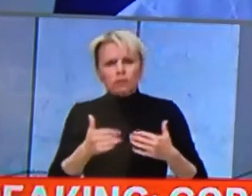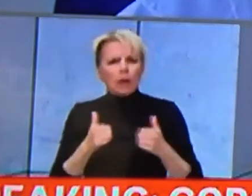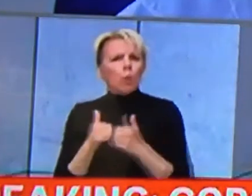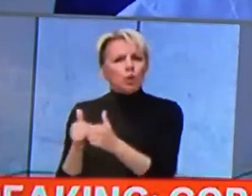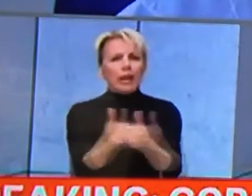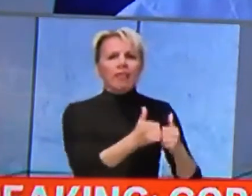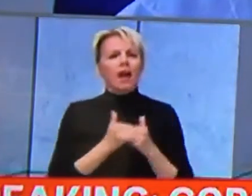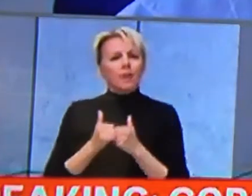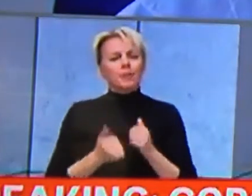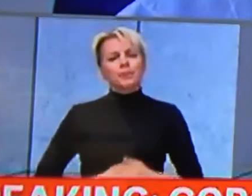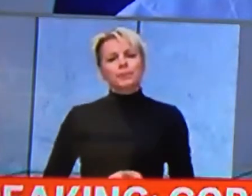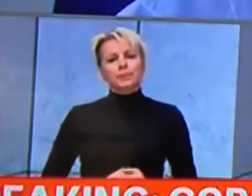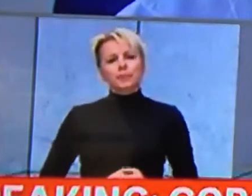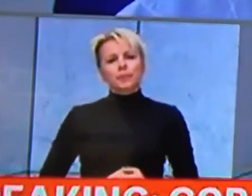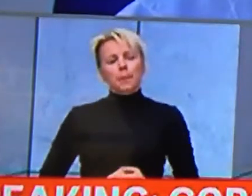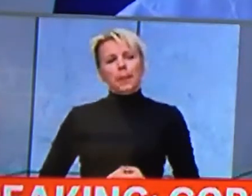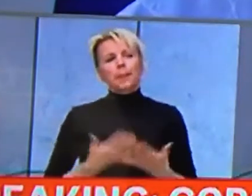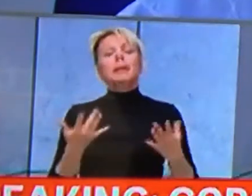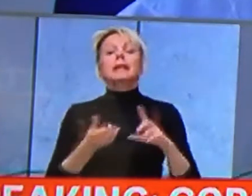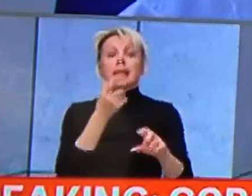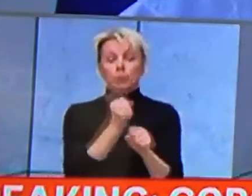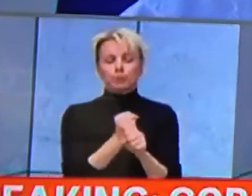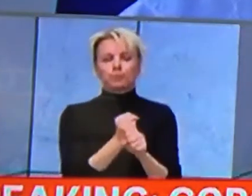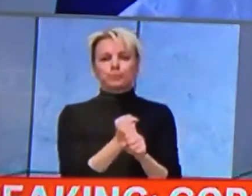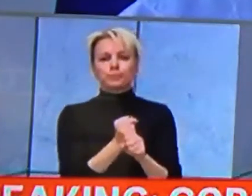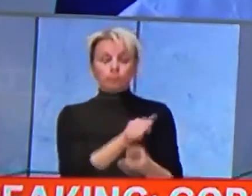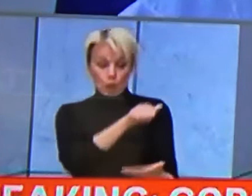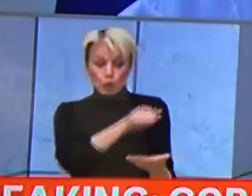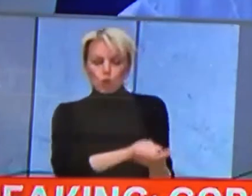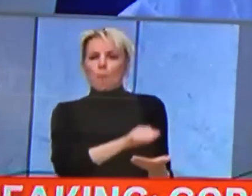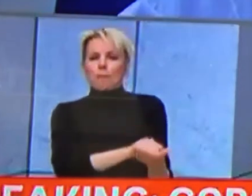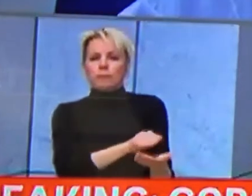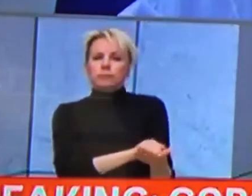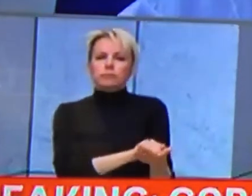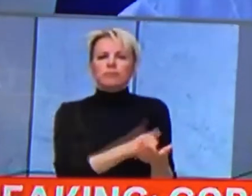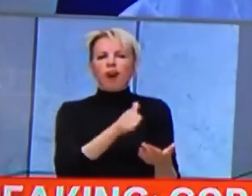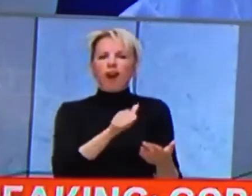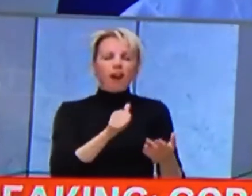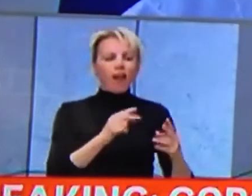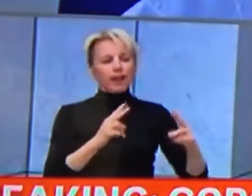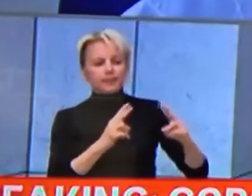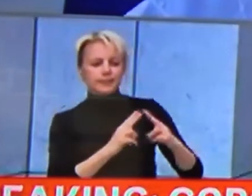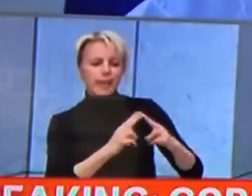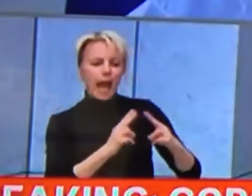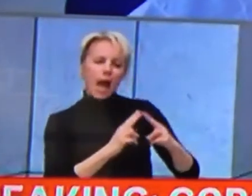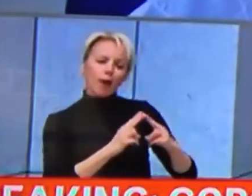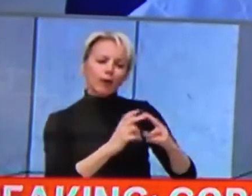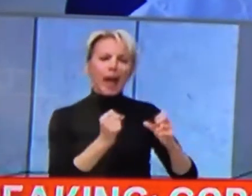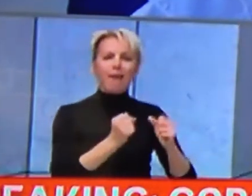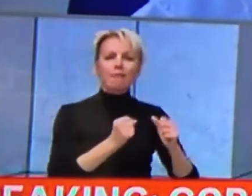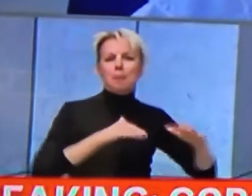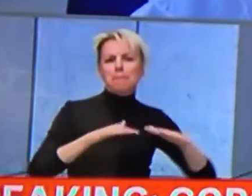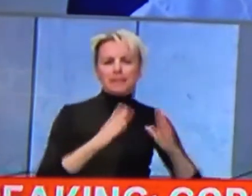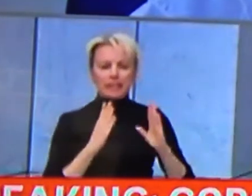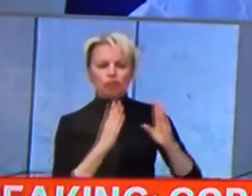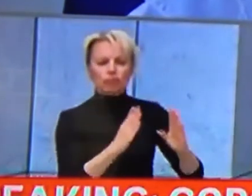example, if a tenant, a shop in a local high street somewhere in the country,